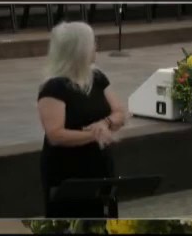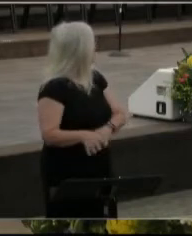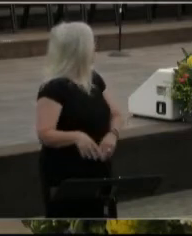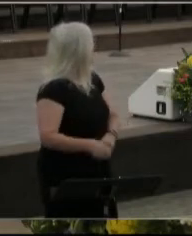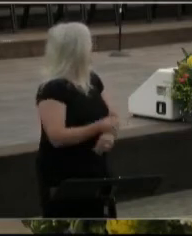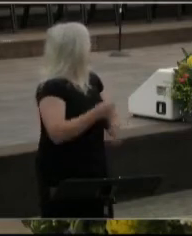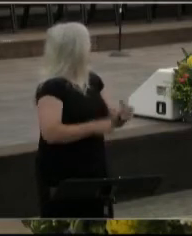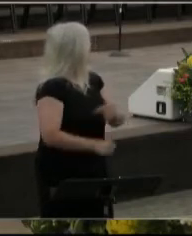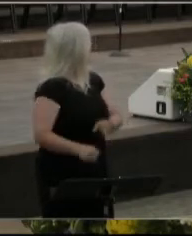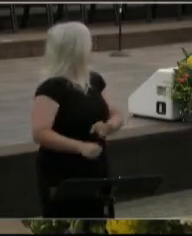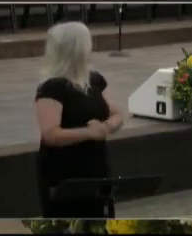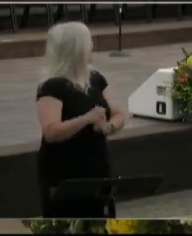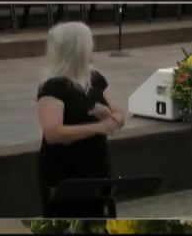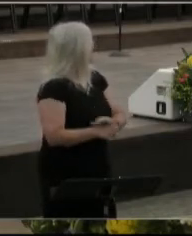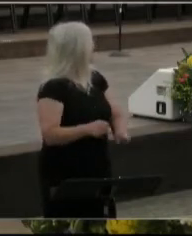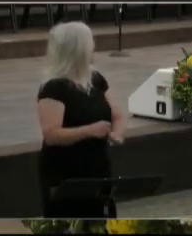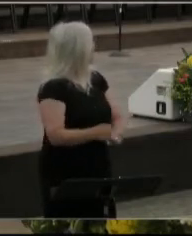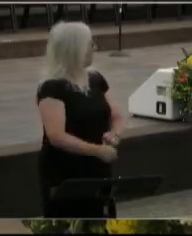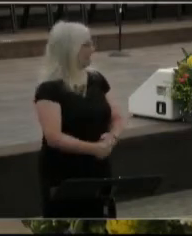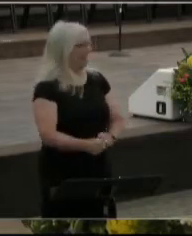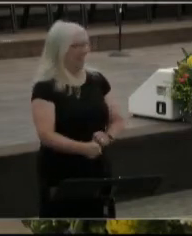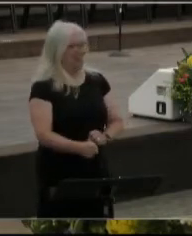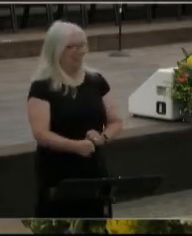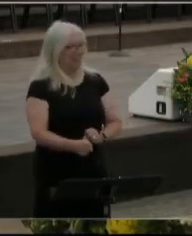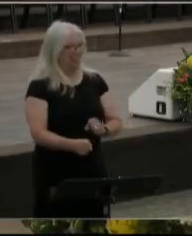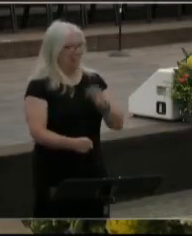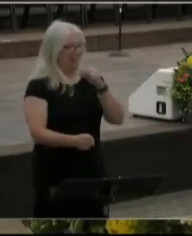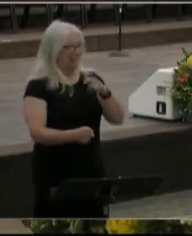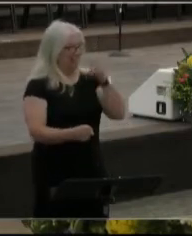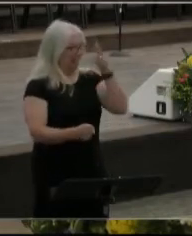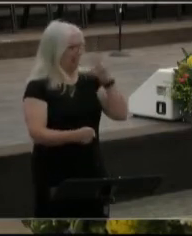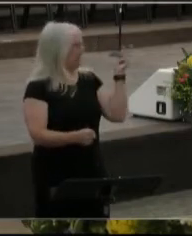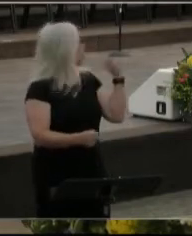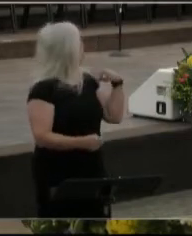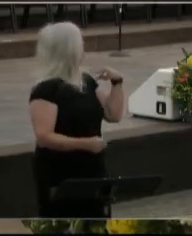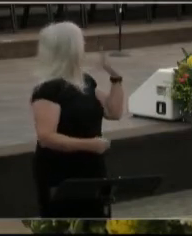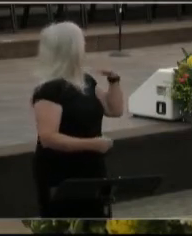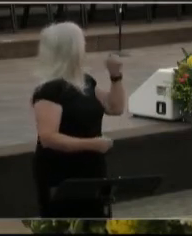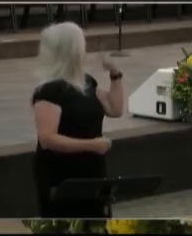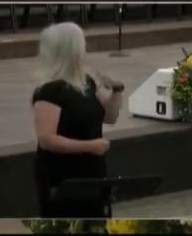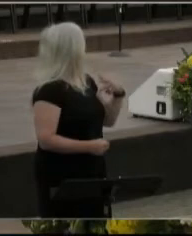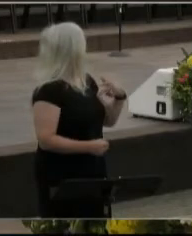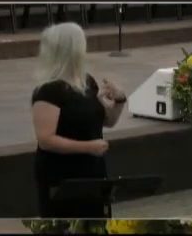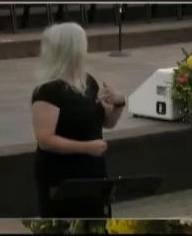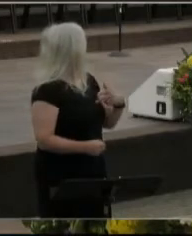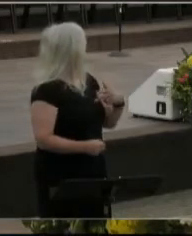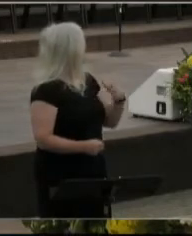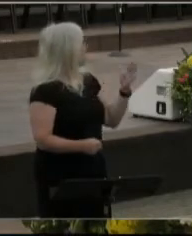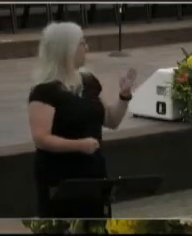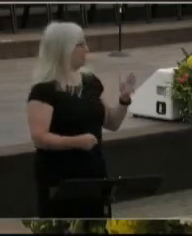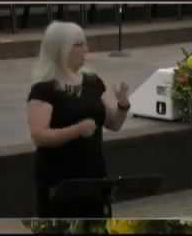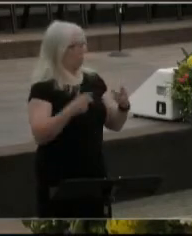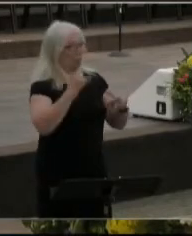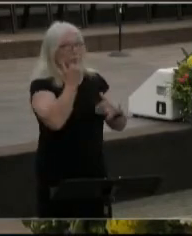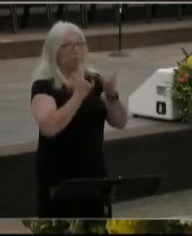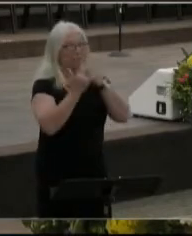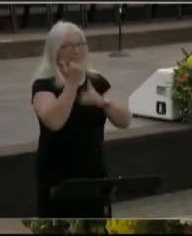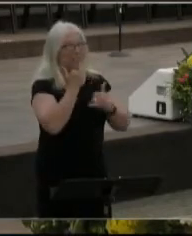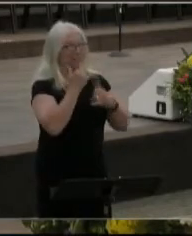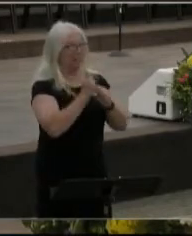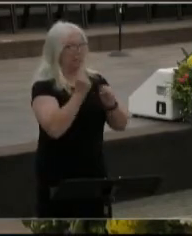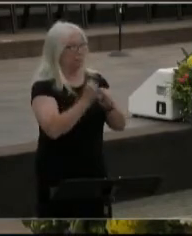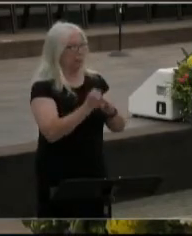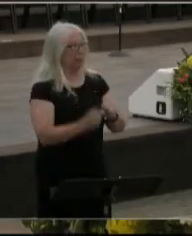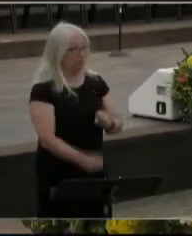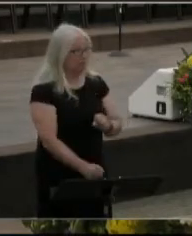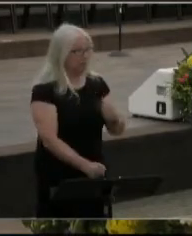you know, cinching up that thing and all this kind of stuff. And then then the guy looks at some other guy and goes, and that's the worst mistake that he could ever